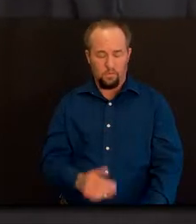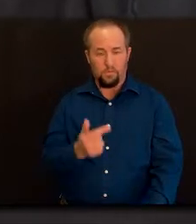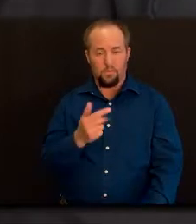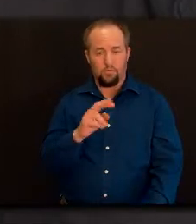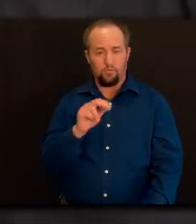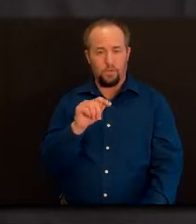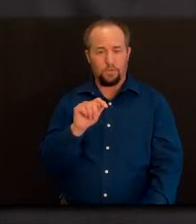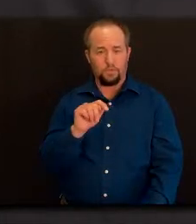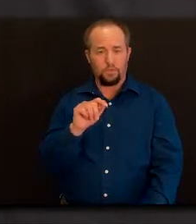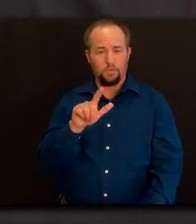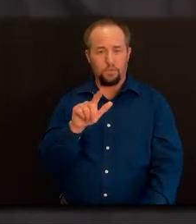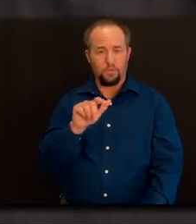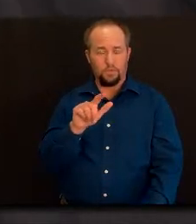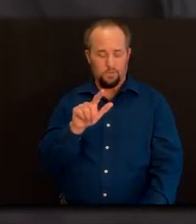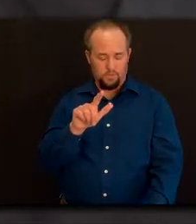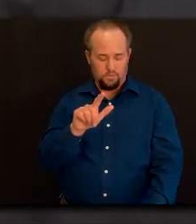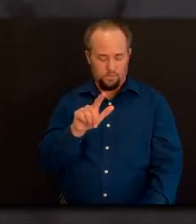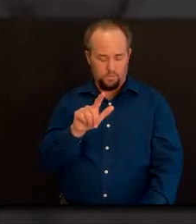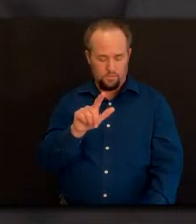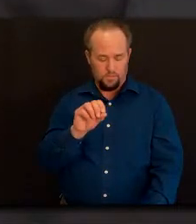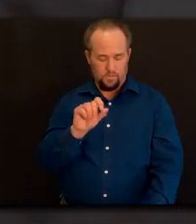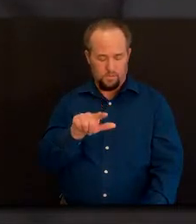Grant Dean Logsden.